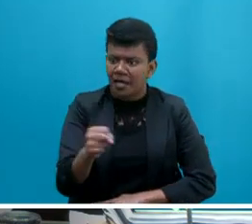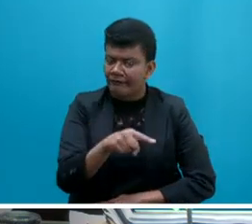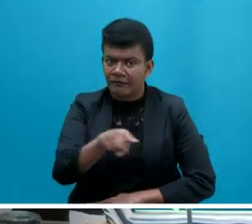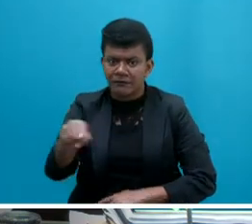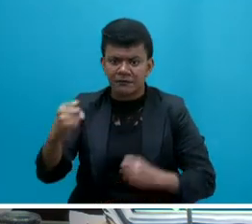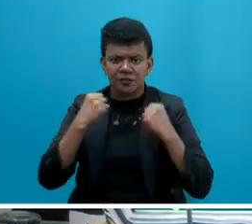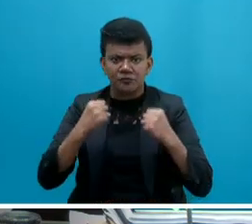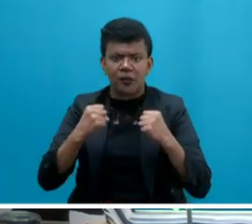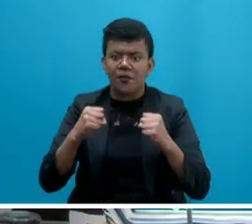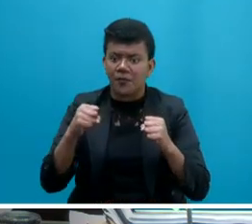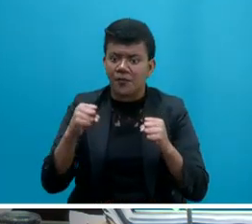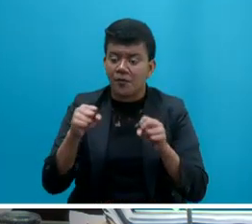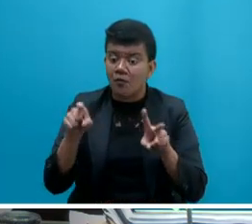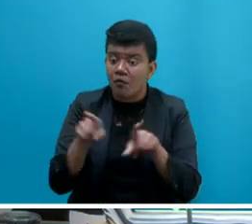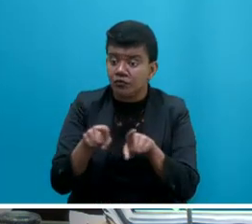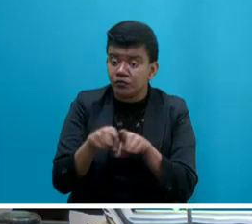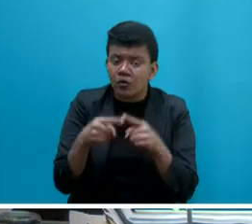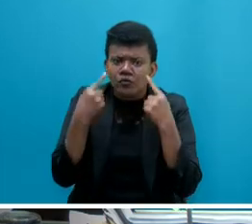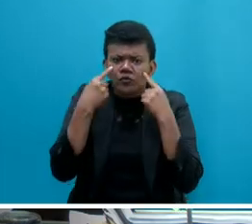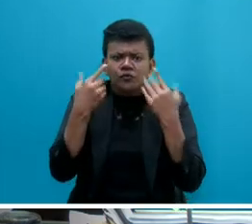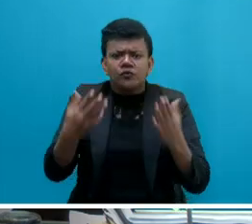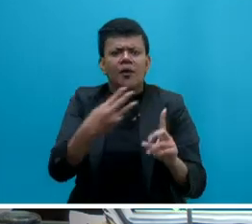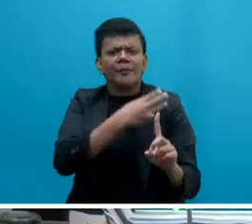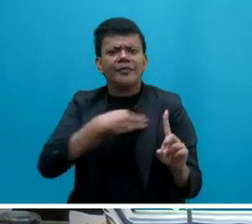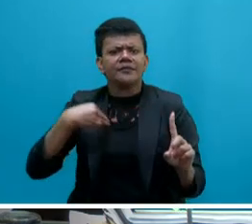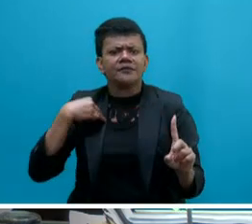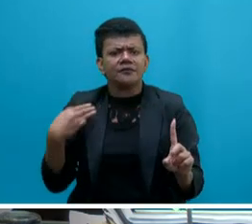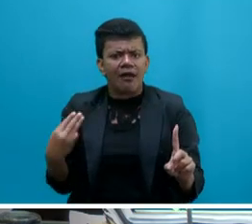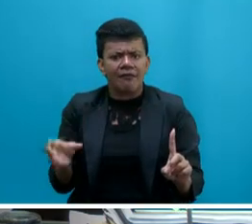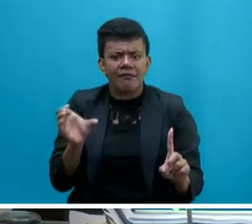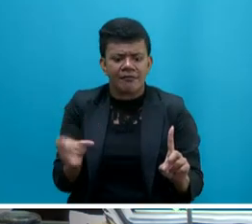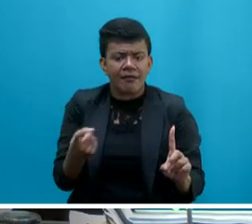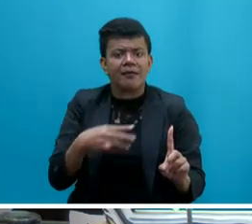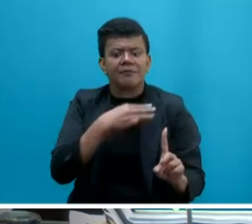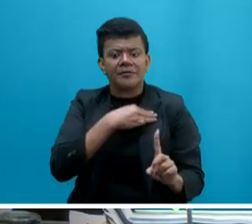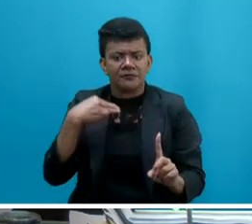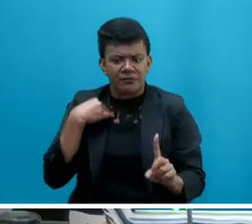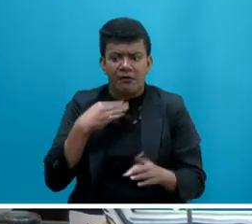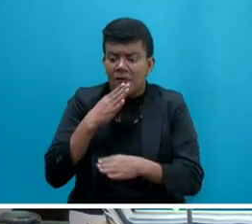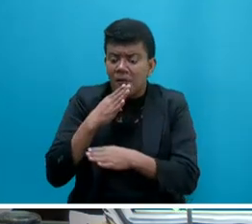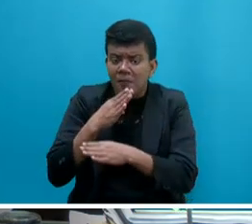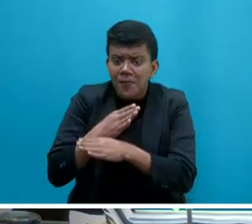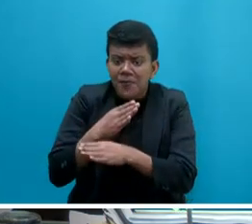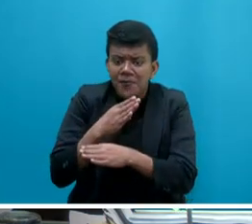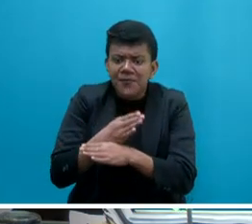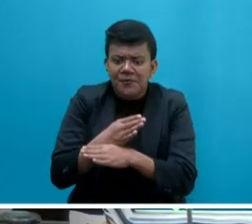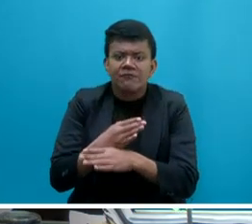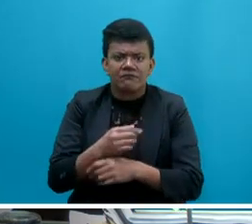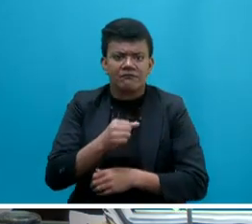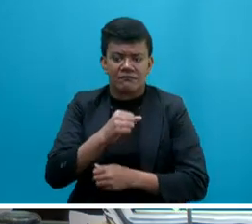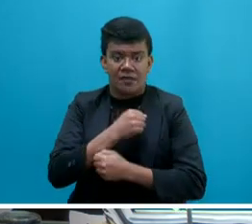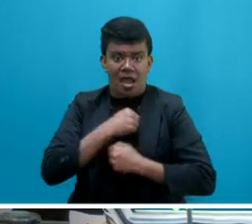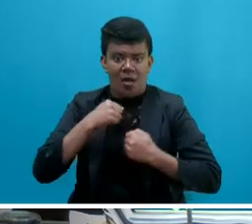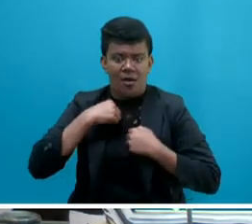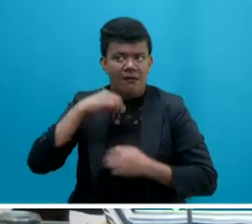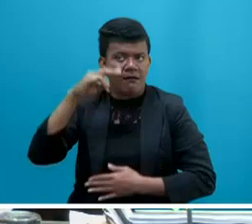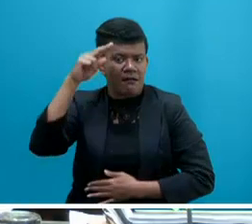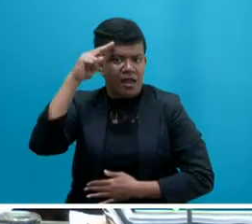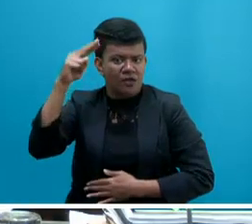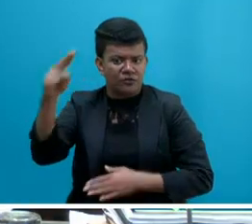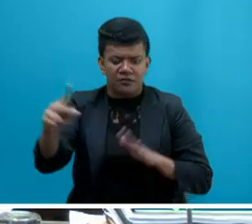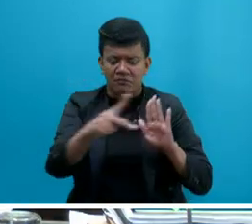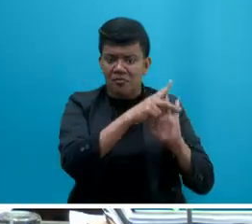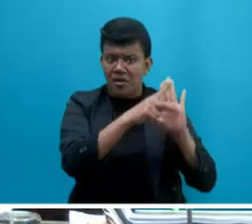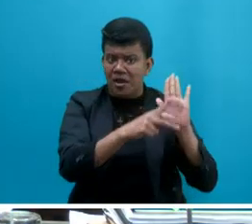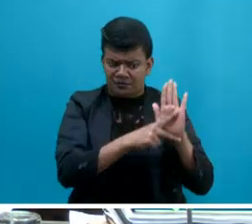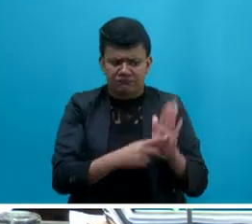work and outlook and the bedrock of our foreign and domestic policies. His Excellency very